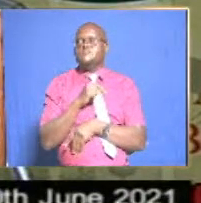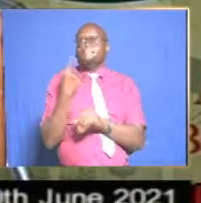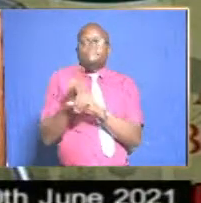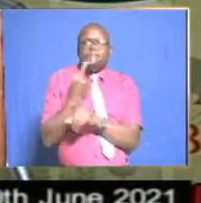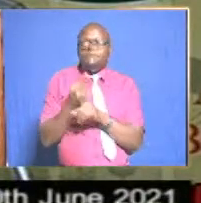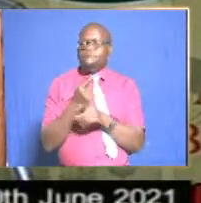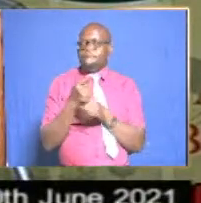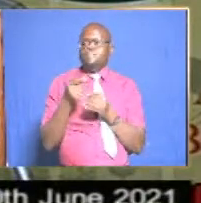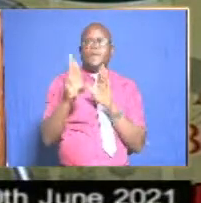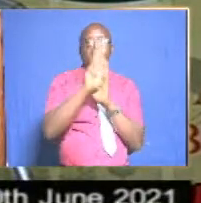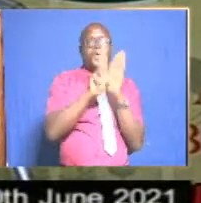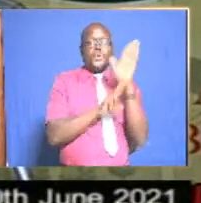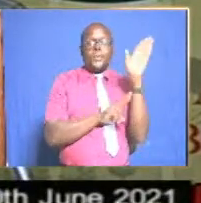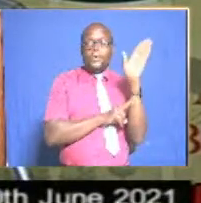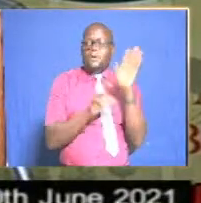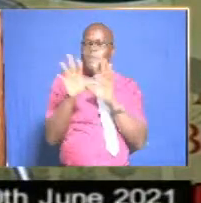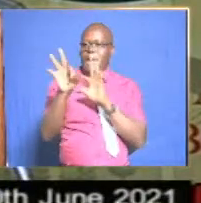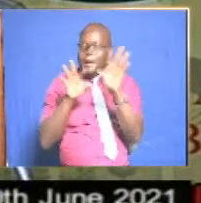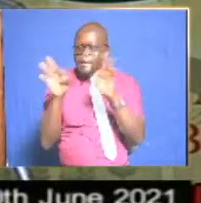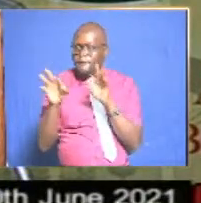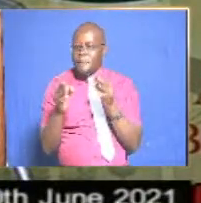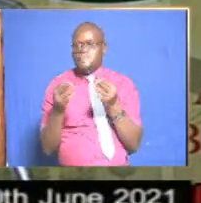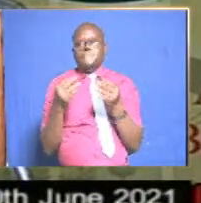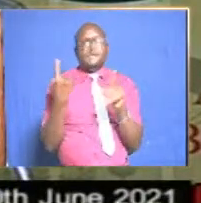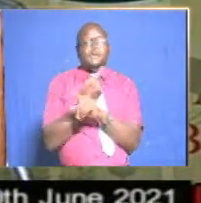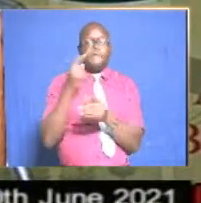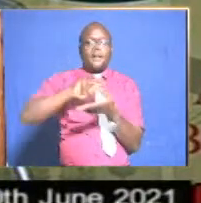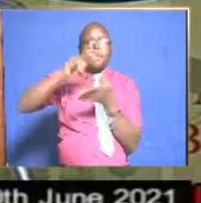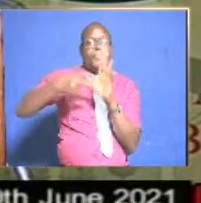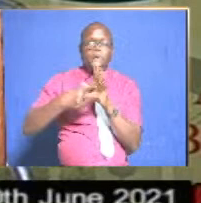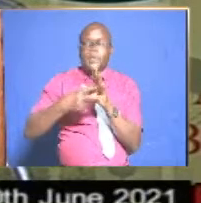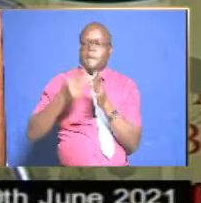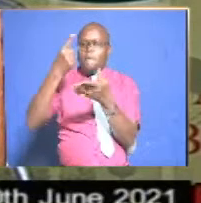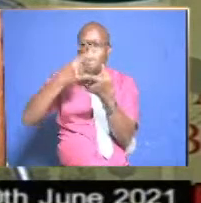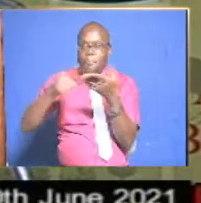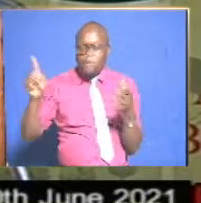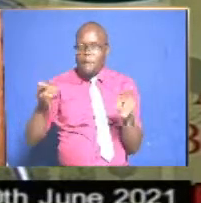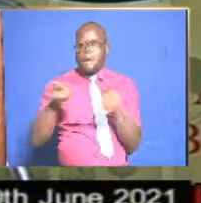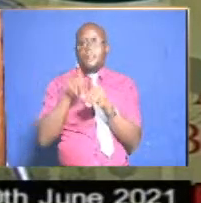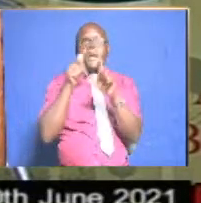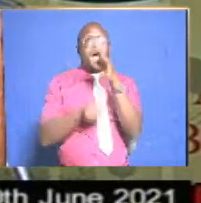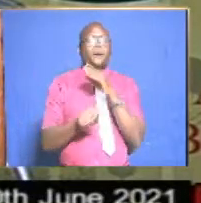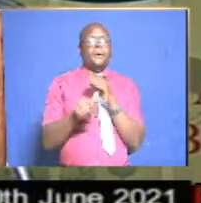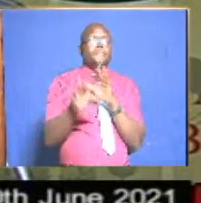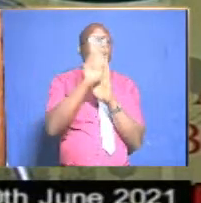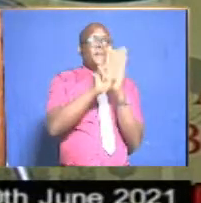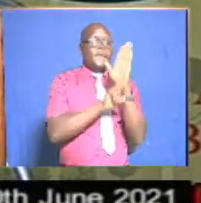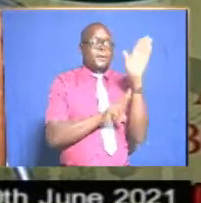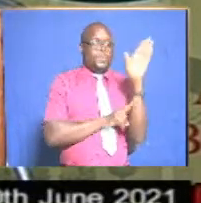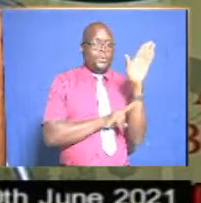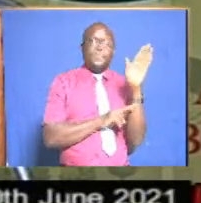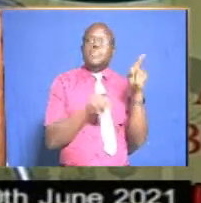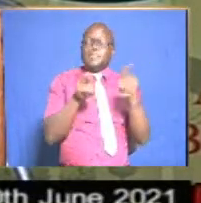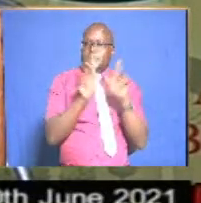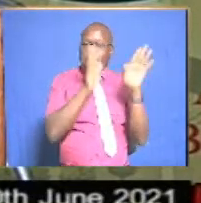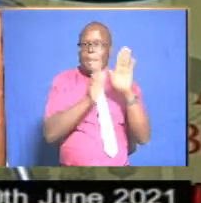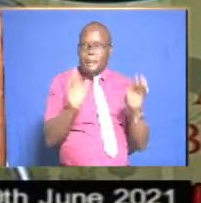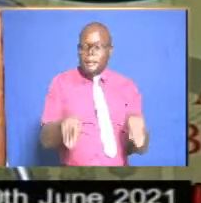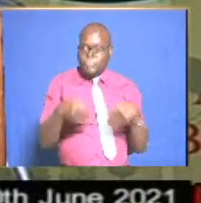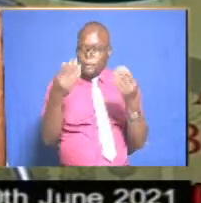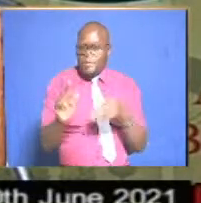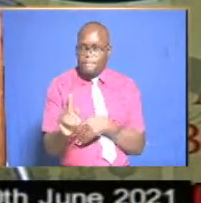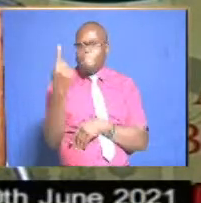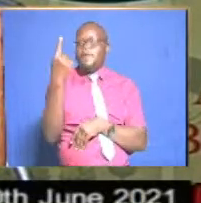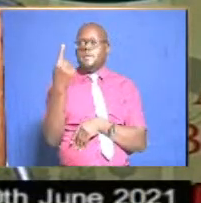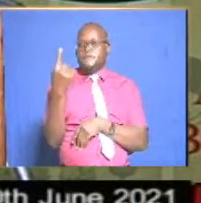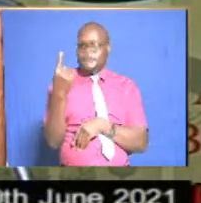Framework, identified a portfolio of projects for consideration under the framework, and is prepared to issue the first